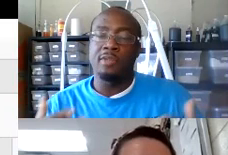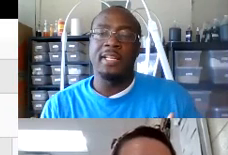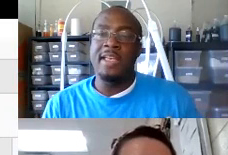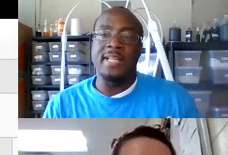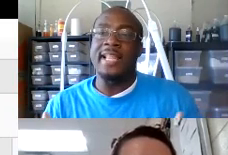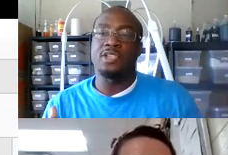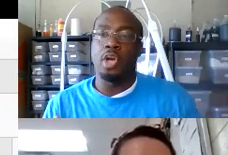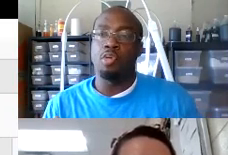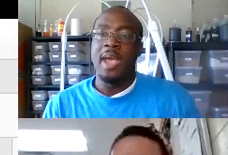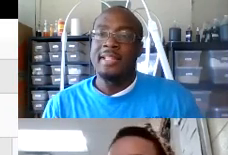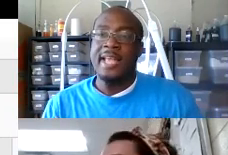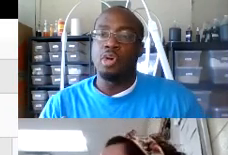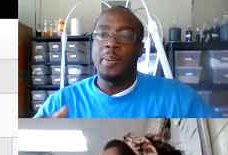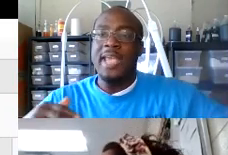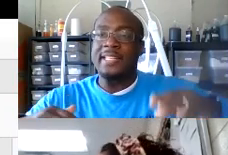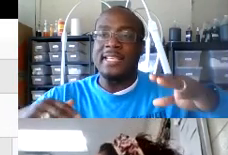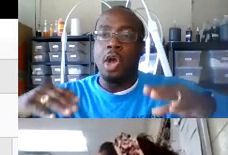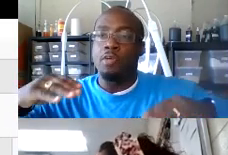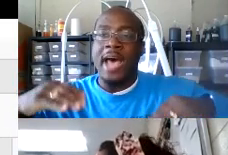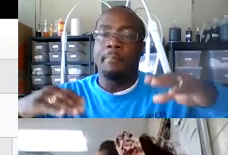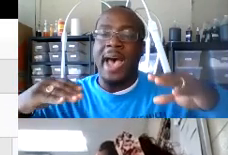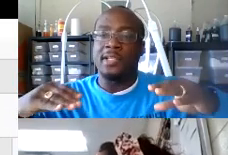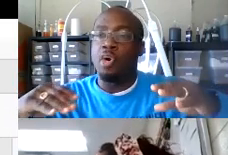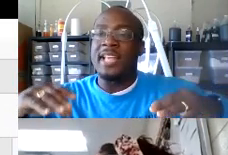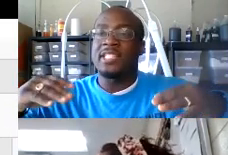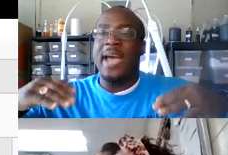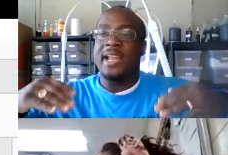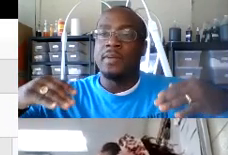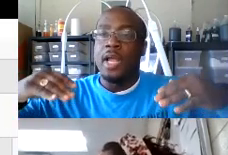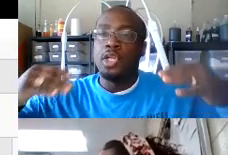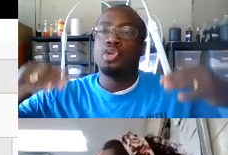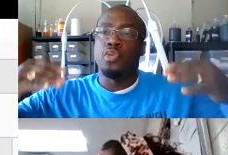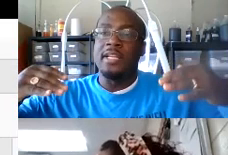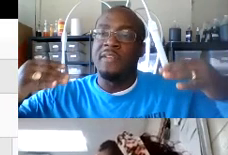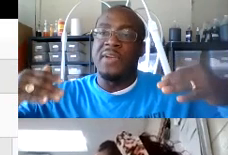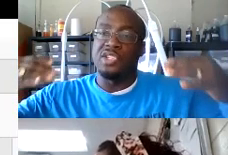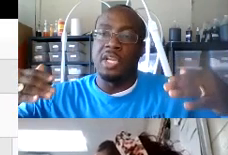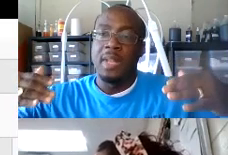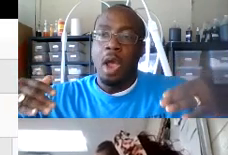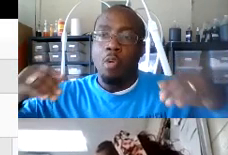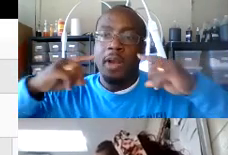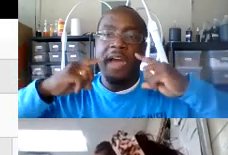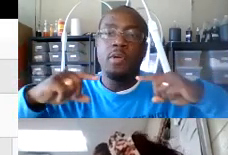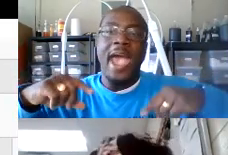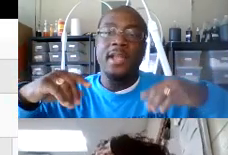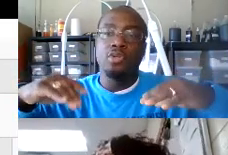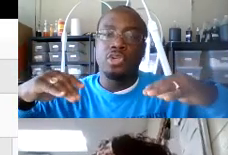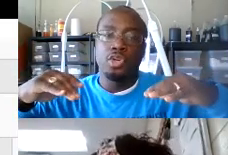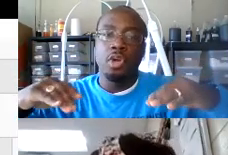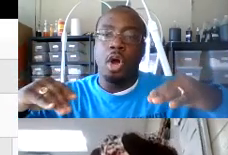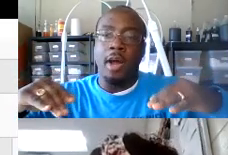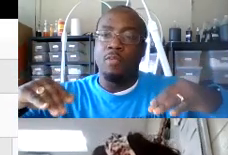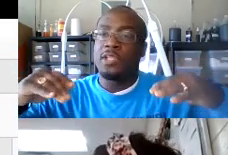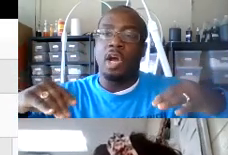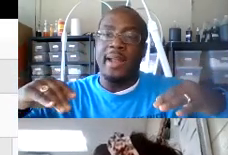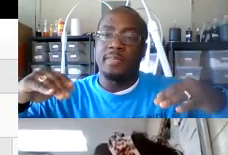or yellowing leaves, that lets you know that your pH is going out of balance or there's some kind of nutrient deficiency. Whenever you add nutrients